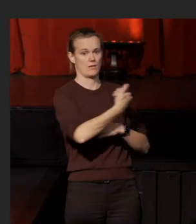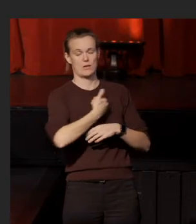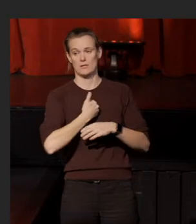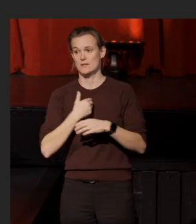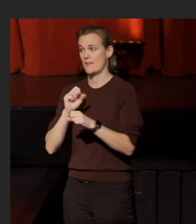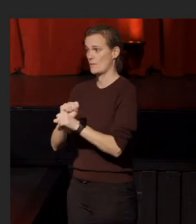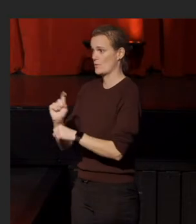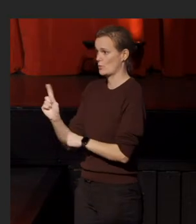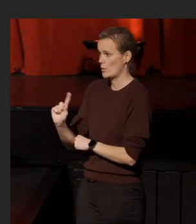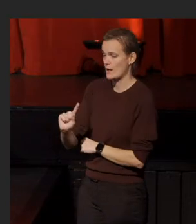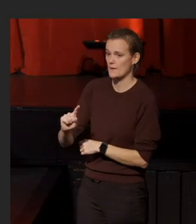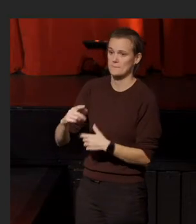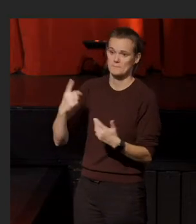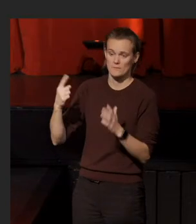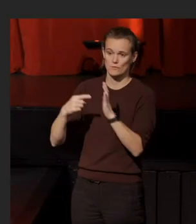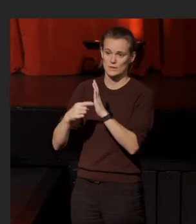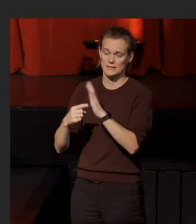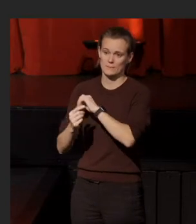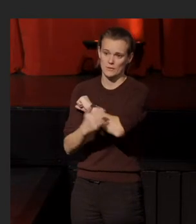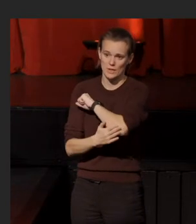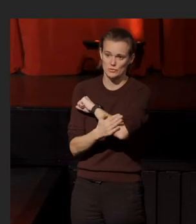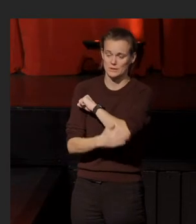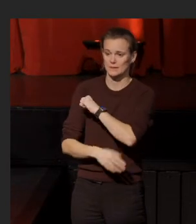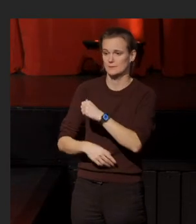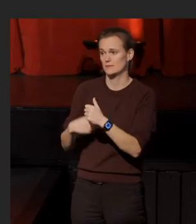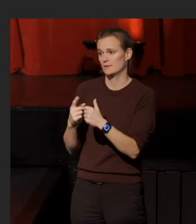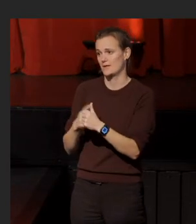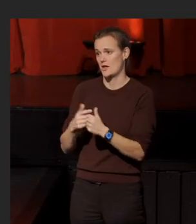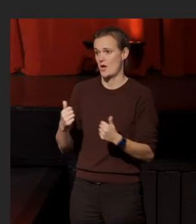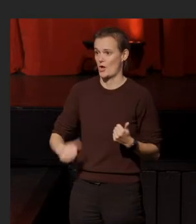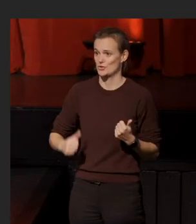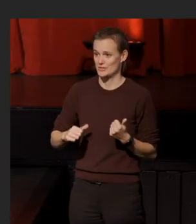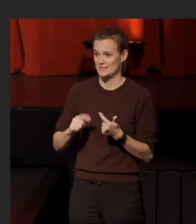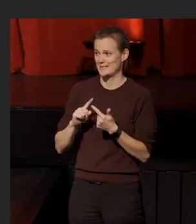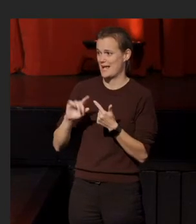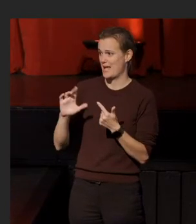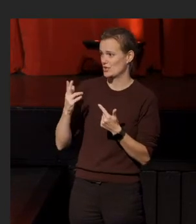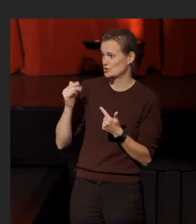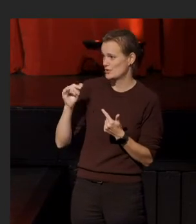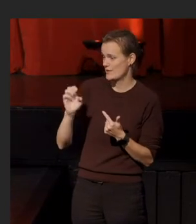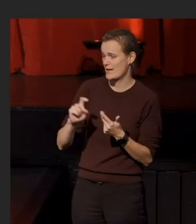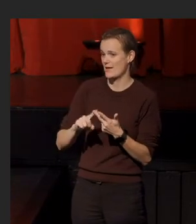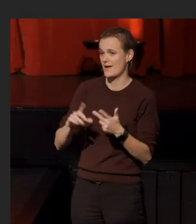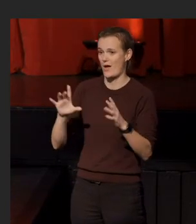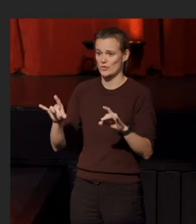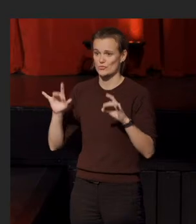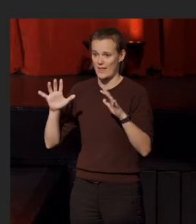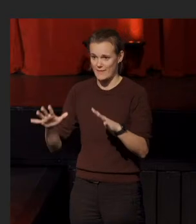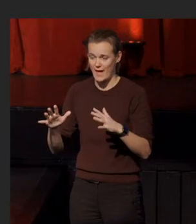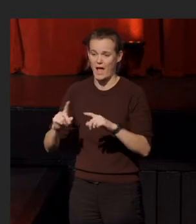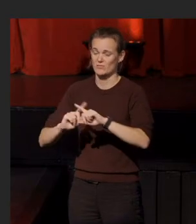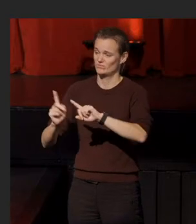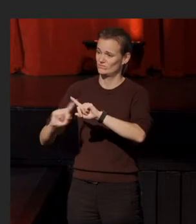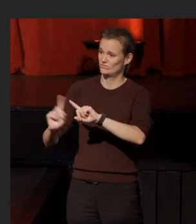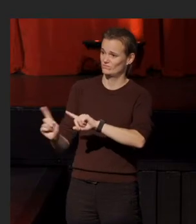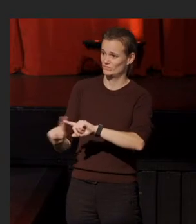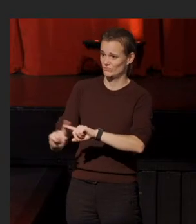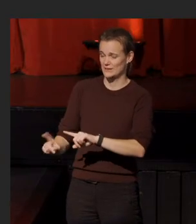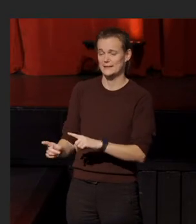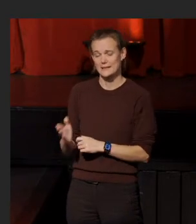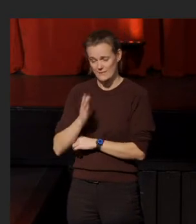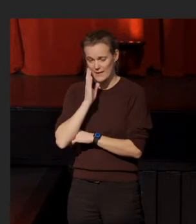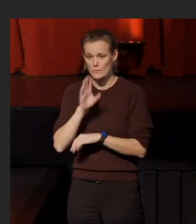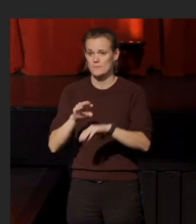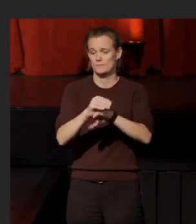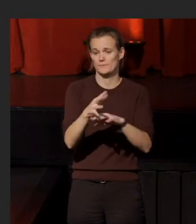fears that that same kind of set of tactics is going to be present already potentially in this American election and certainly within the